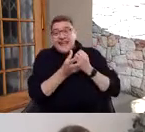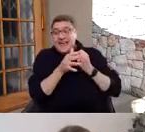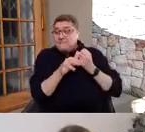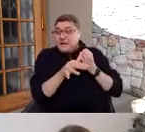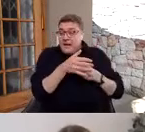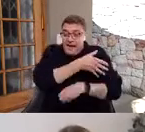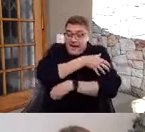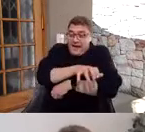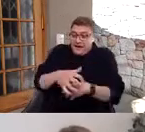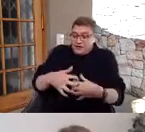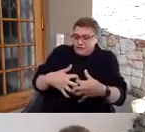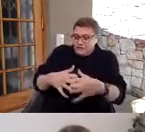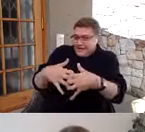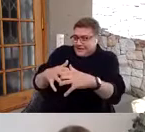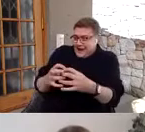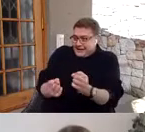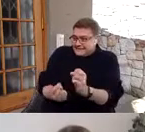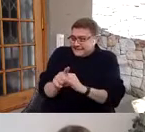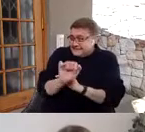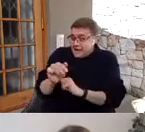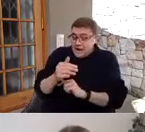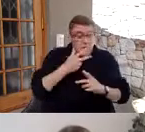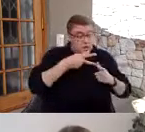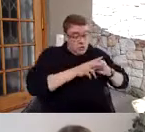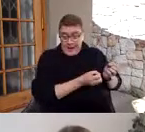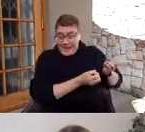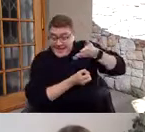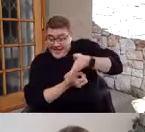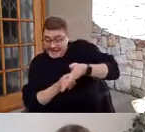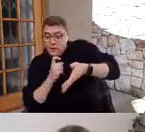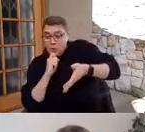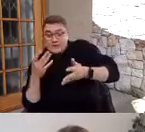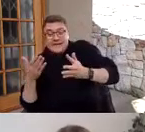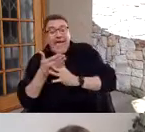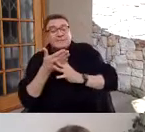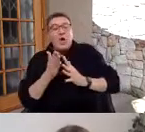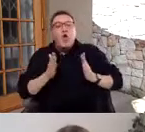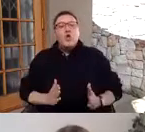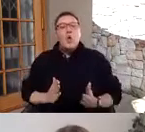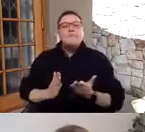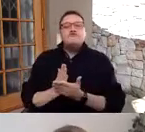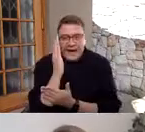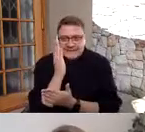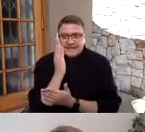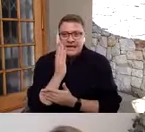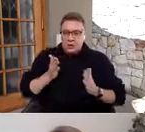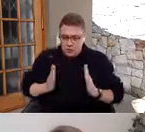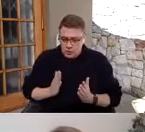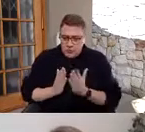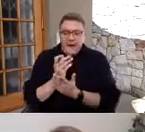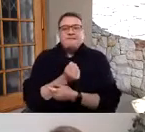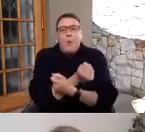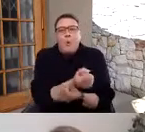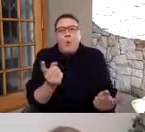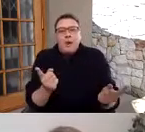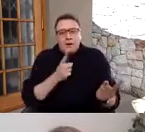these tools. We've always viewed accessibility as a human right. And just like human rights are for everyone, we want our